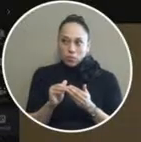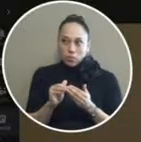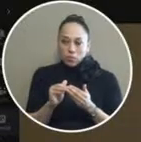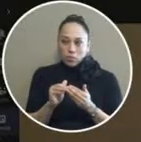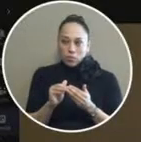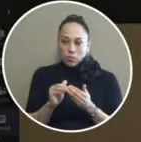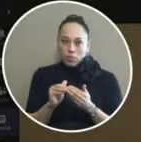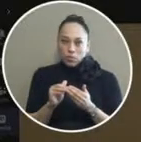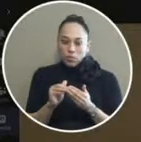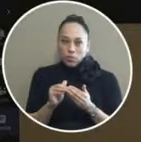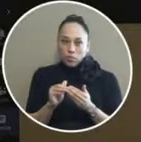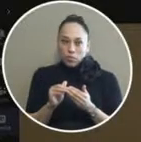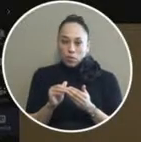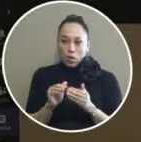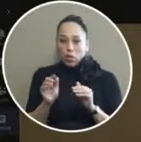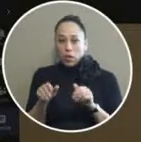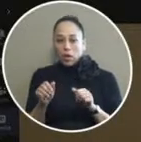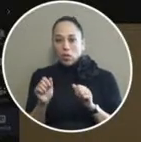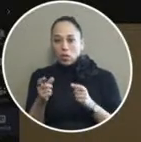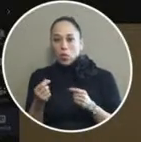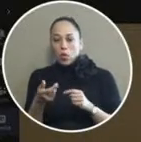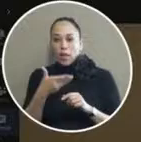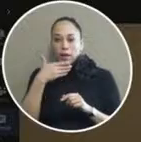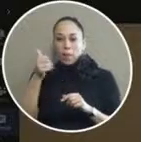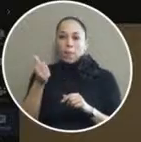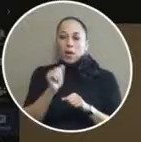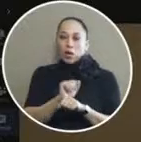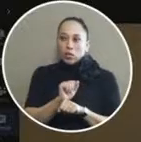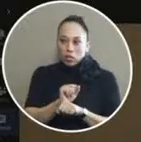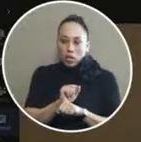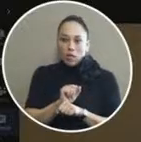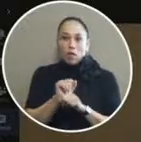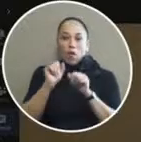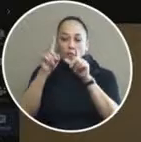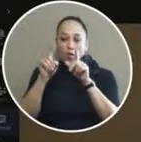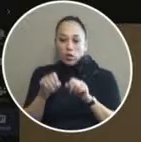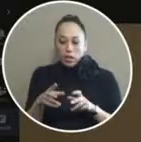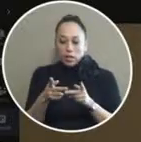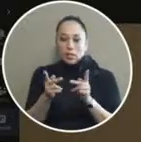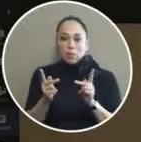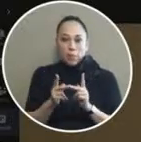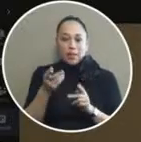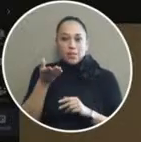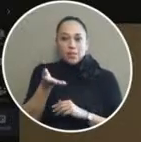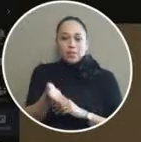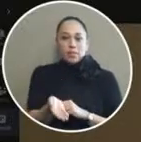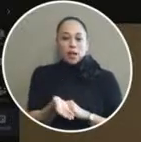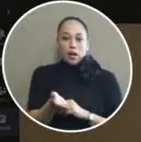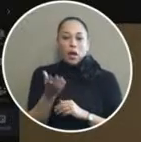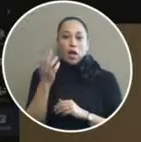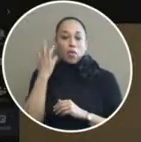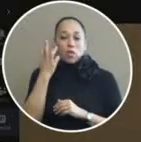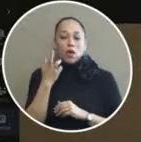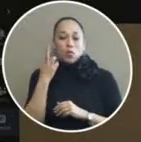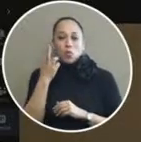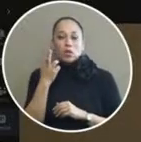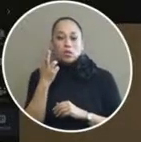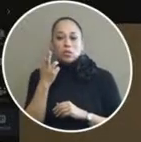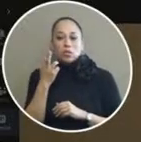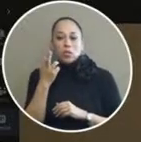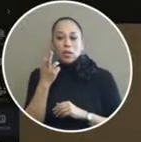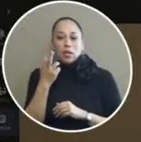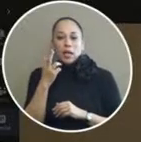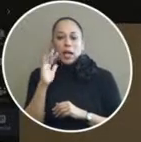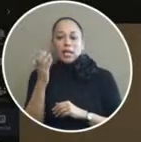we need to be doing a better job in getting the word out about the testing facilities that are there, because it doesn't